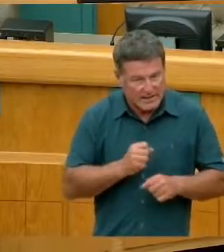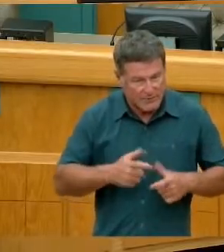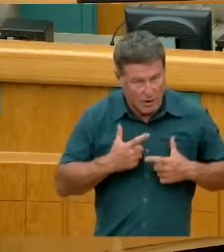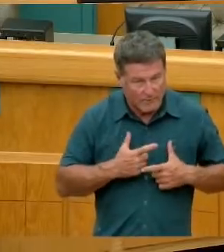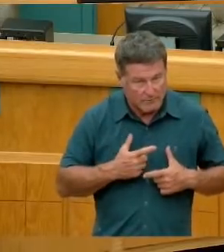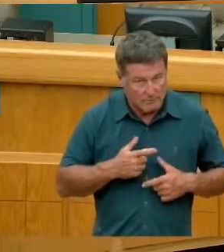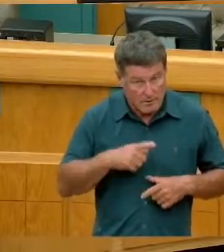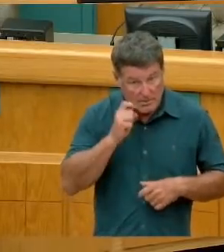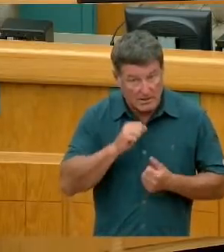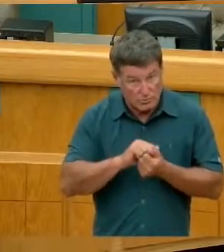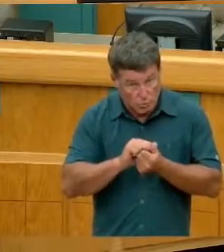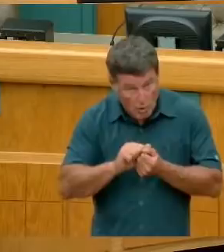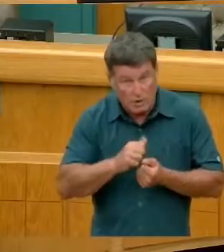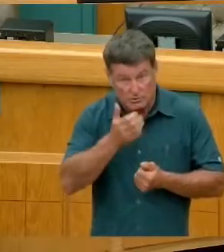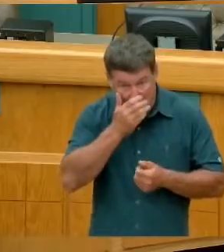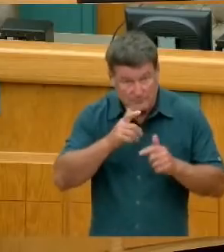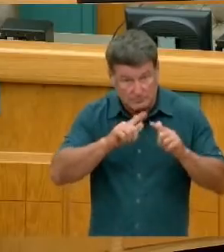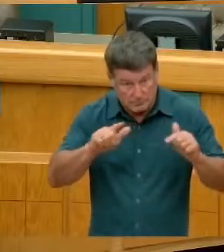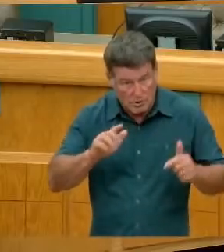And all you can do